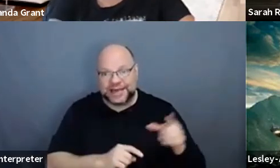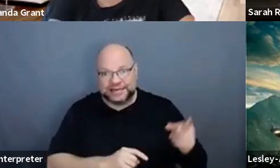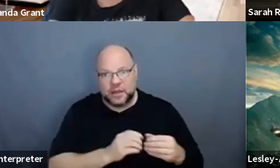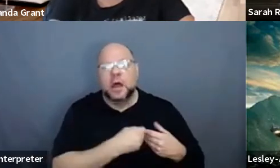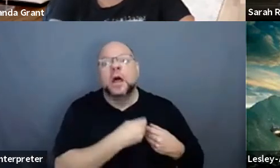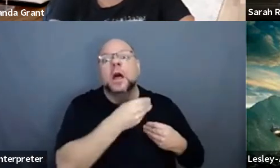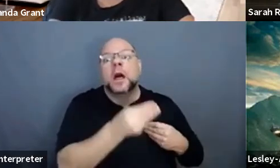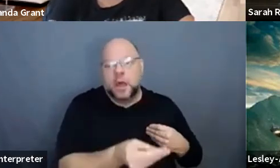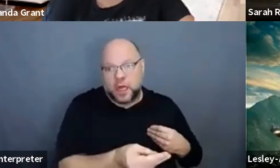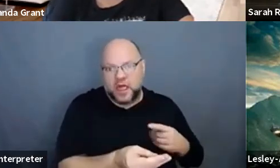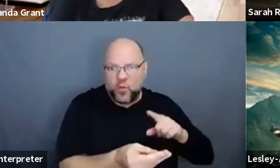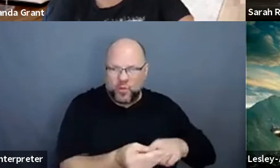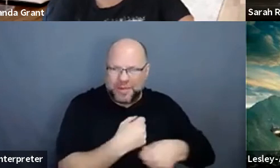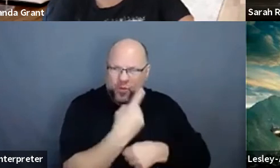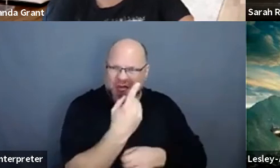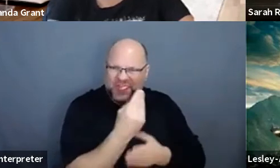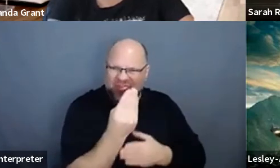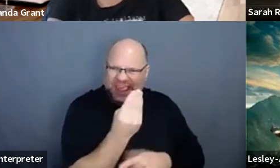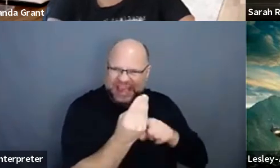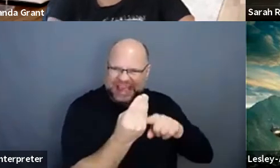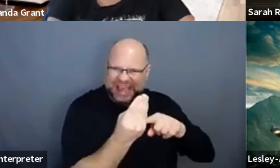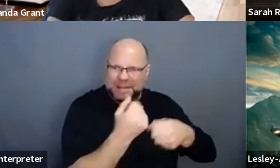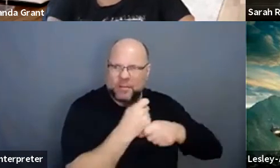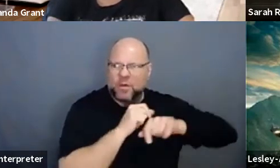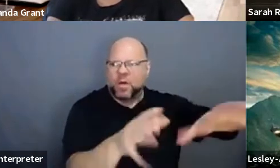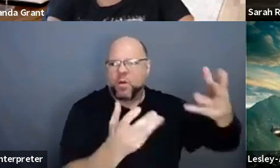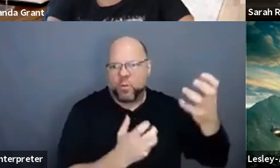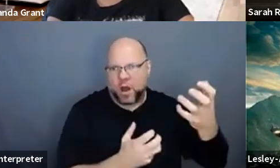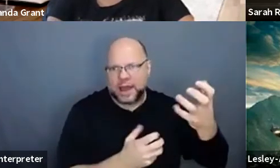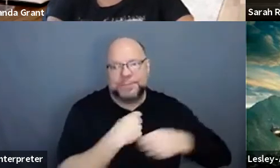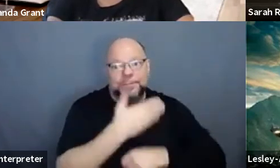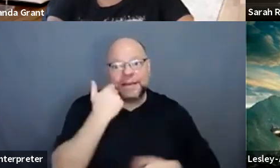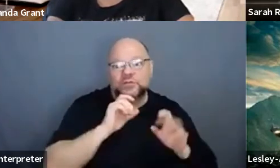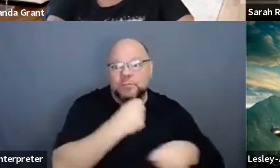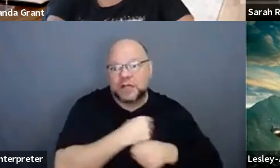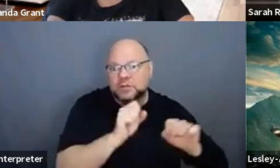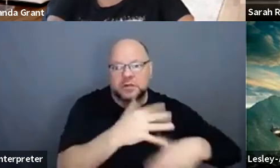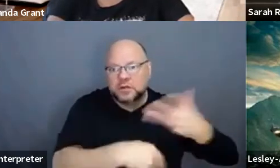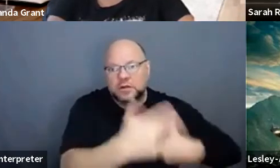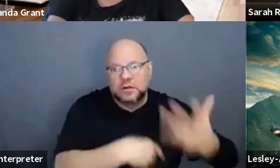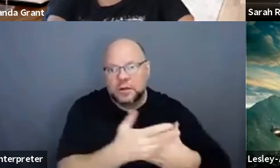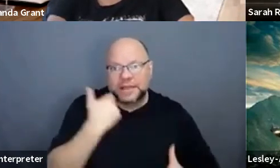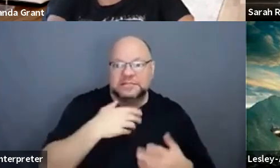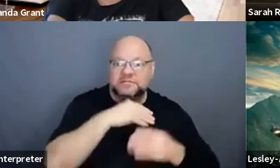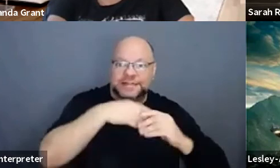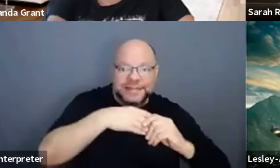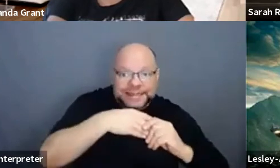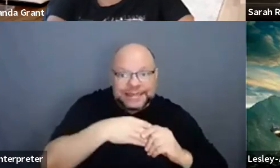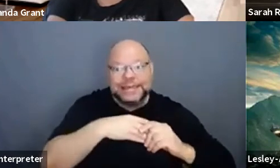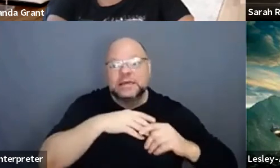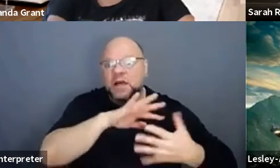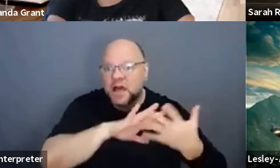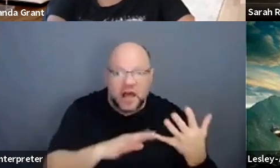about creating this one thing that a lot of people could use and making it in the best way possible with the best flexibility for